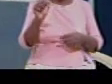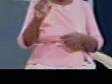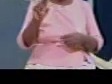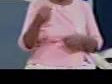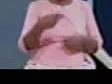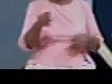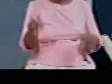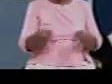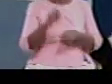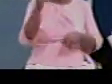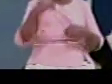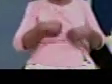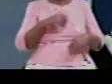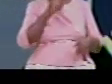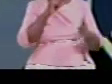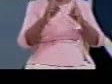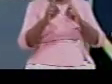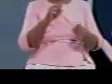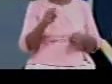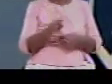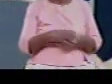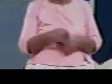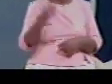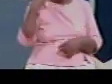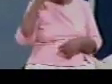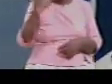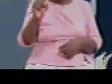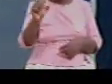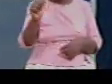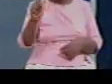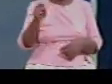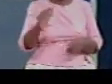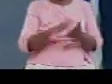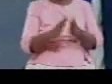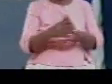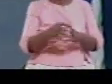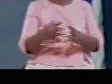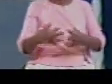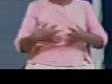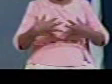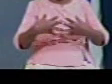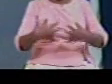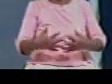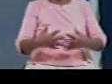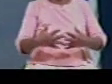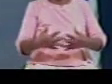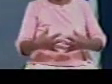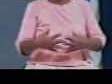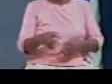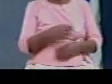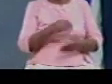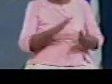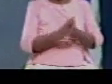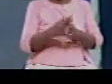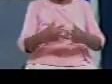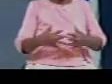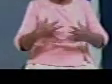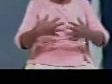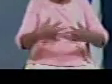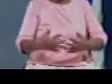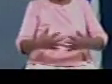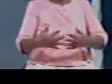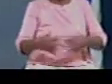he has spoken. For Sarah conceived. Sarah conceived